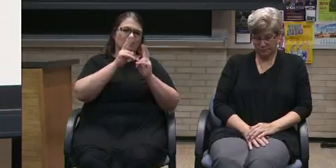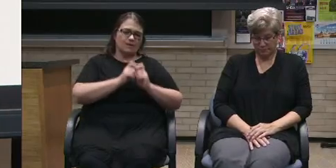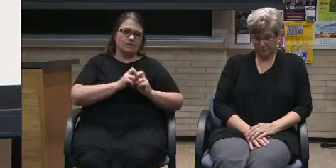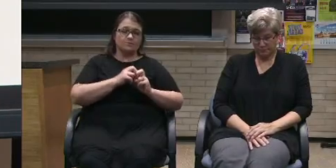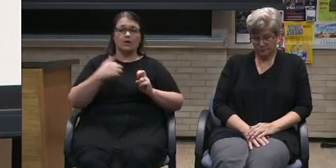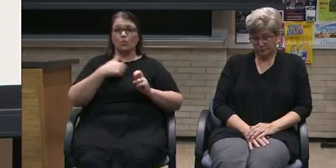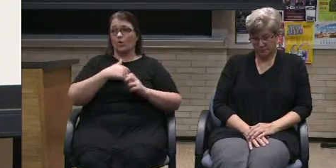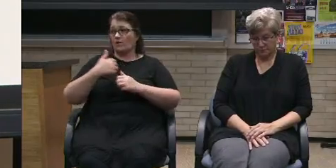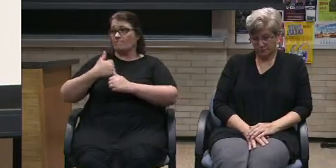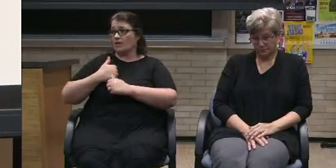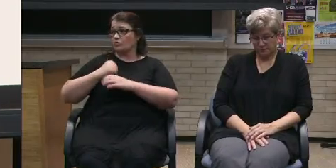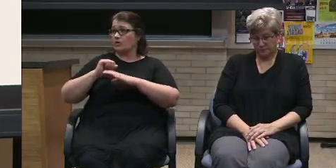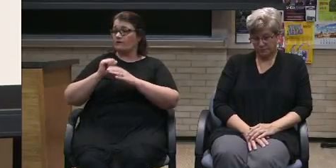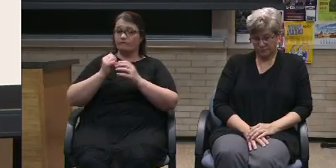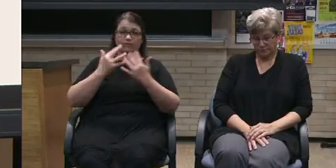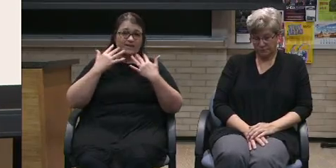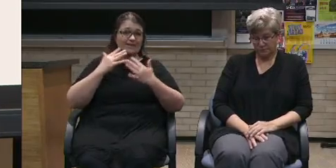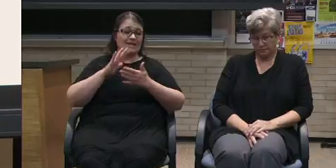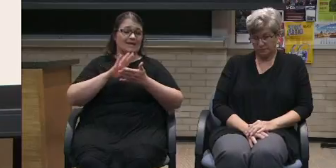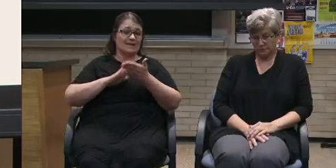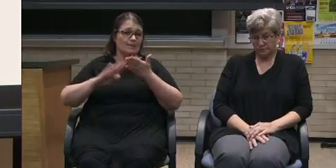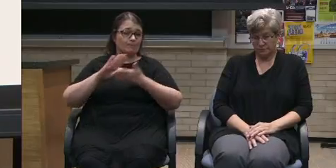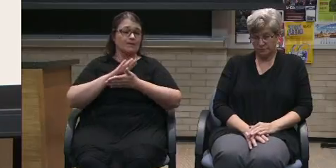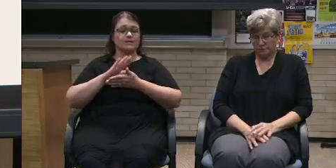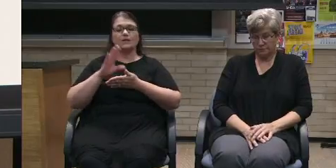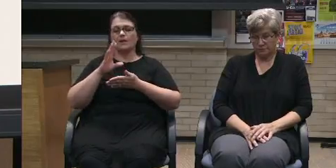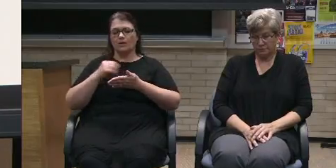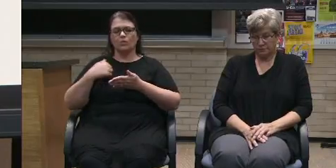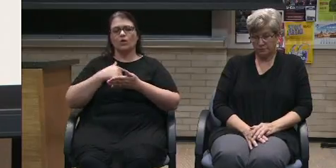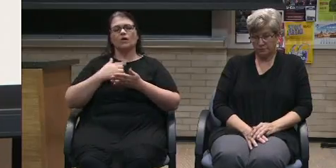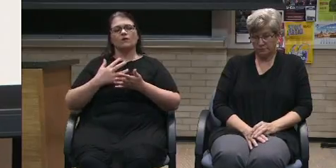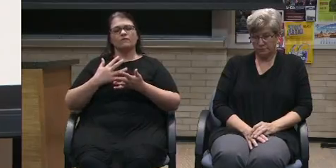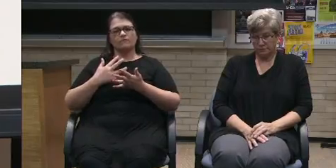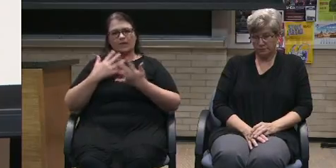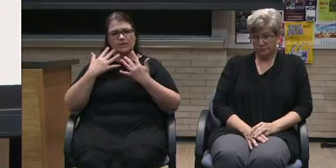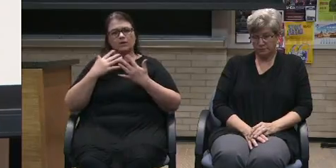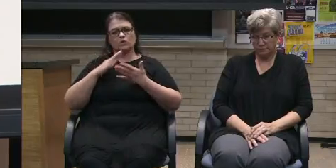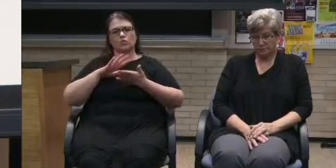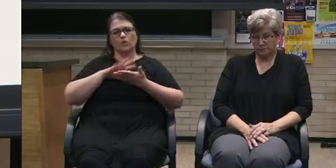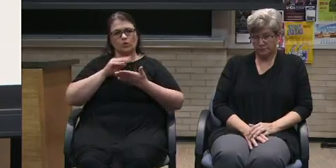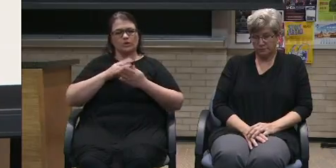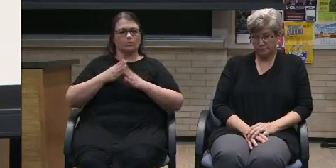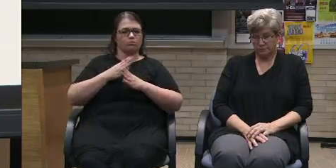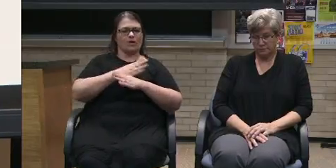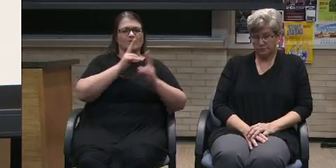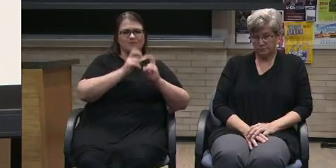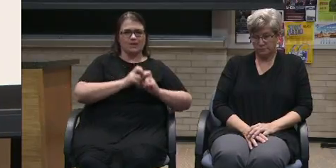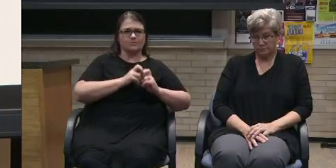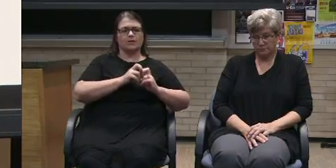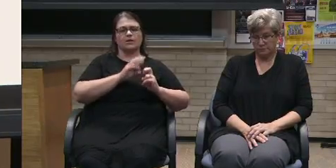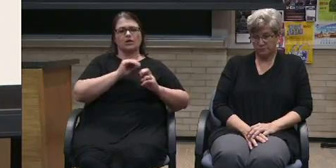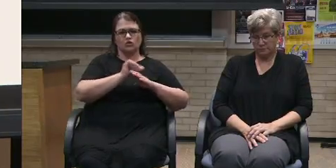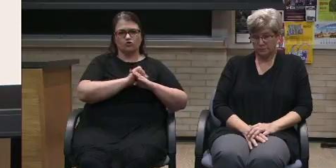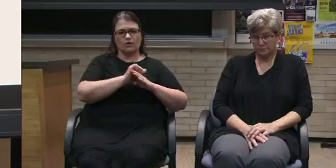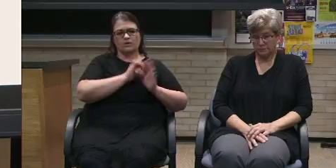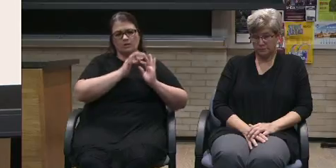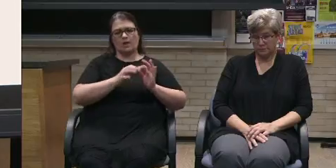campus, and so we are actually very friendly to prior learning assessment with regard to the trainings that are embedded within military